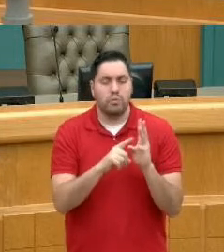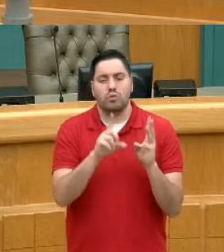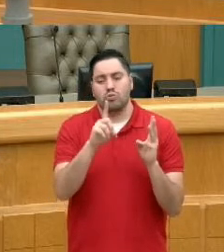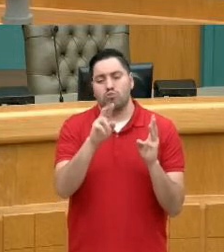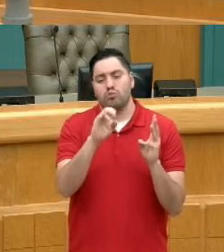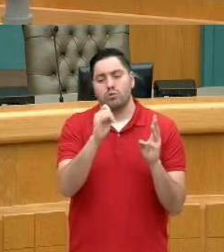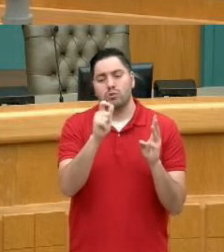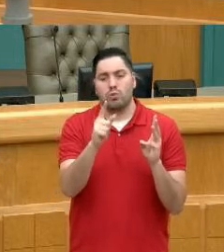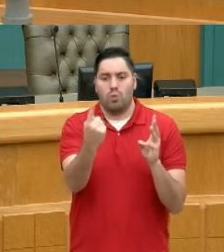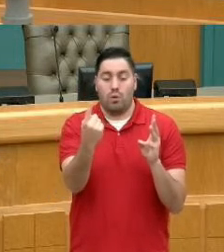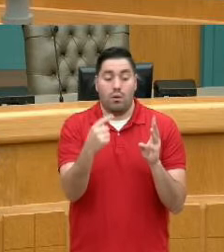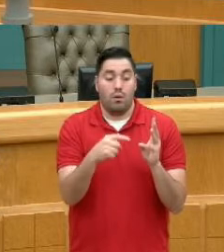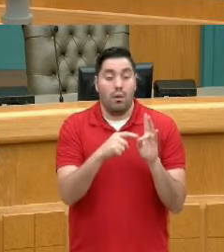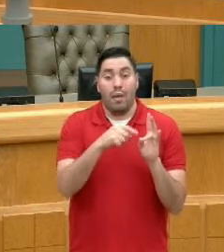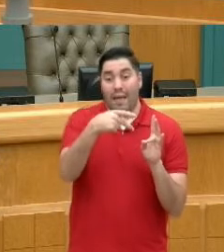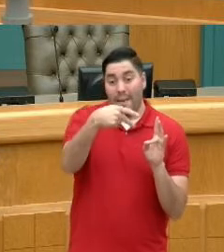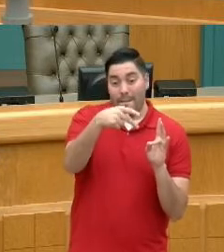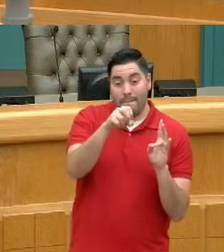in Petronalia.